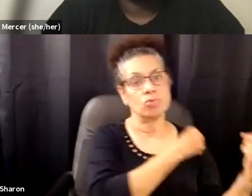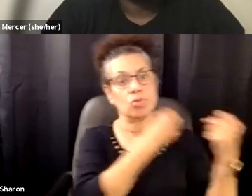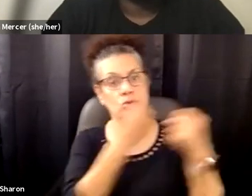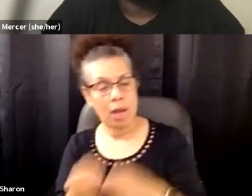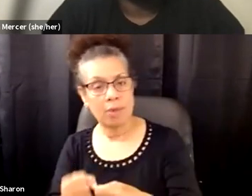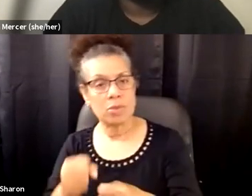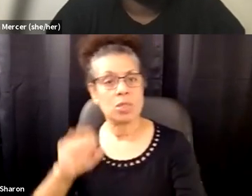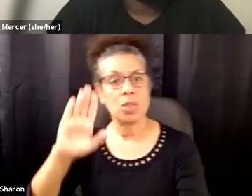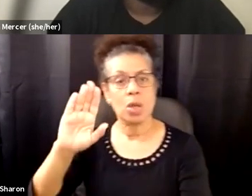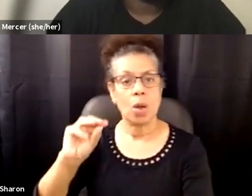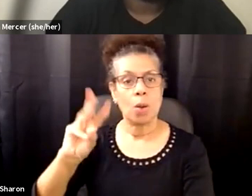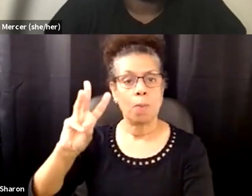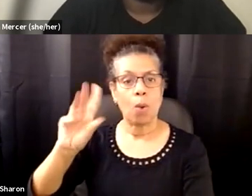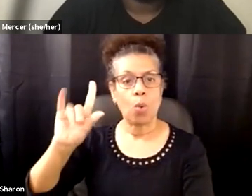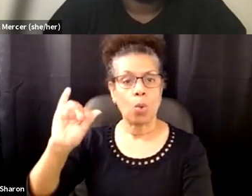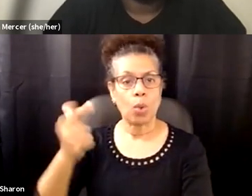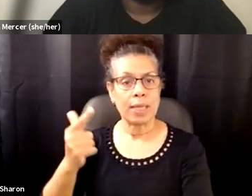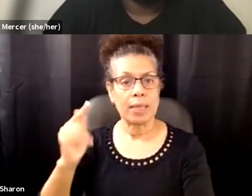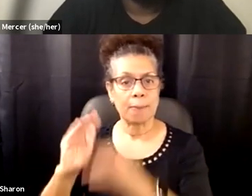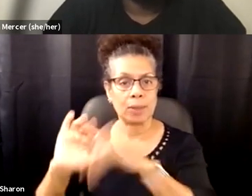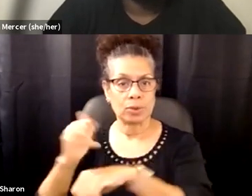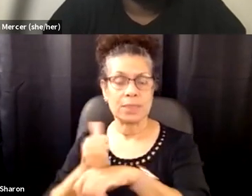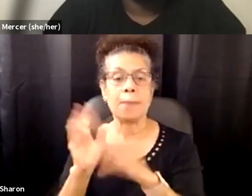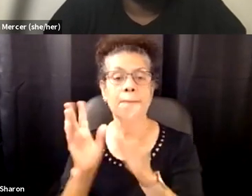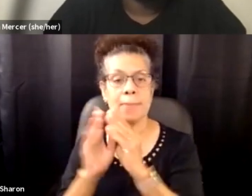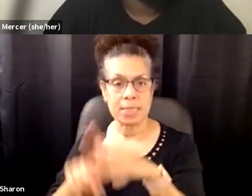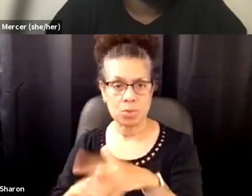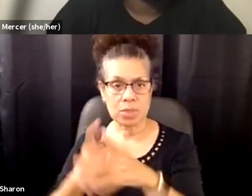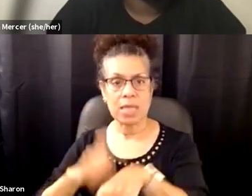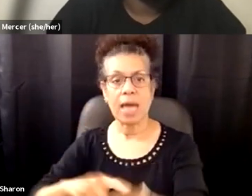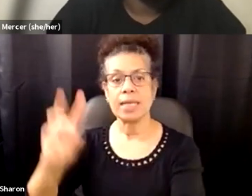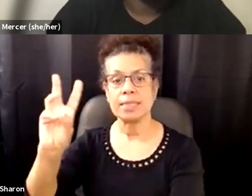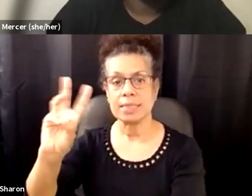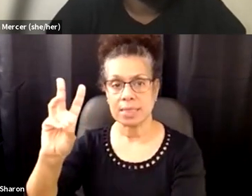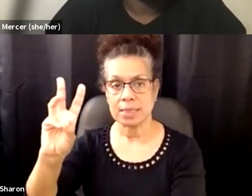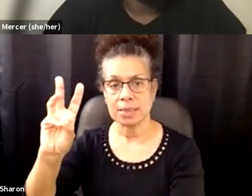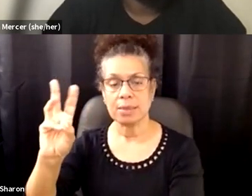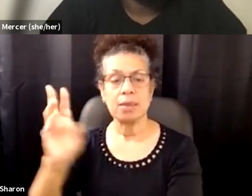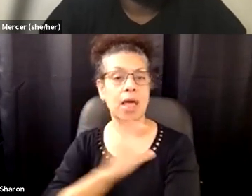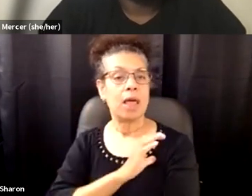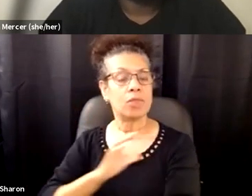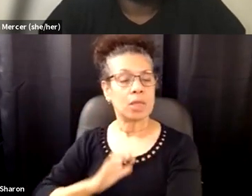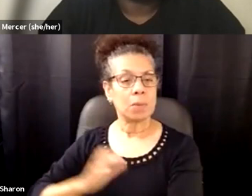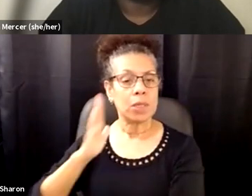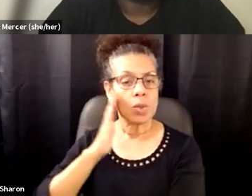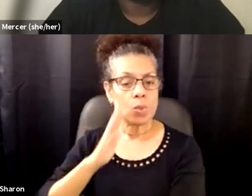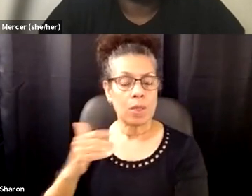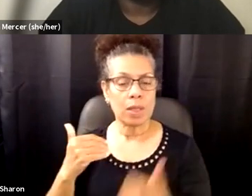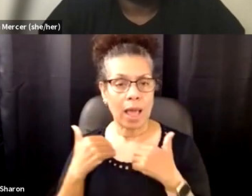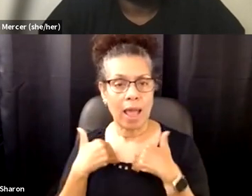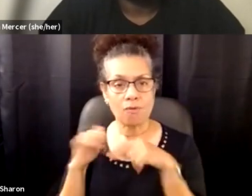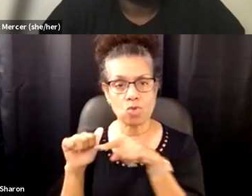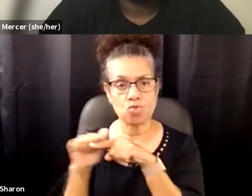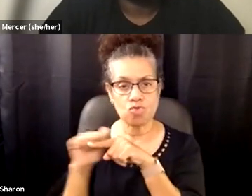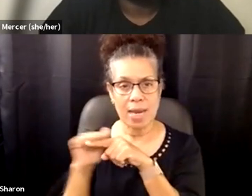building so we will be moving that meeting until 6. the committee will be having a training